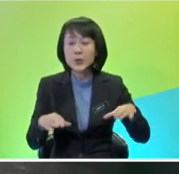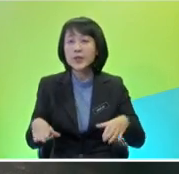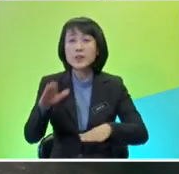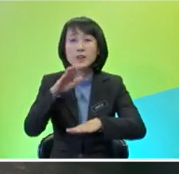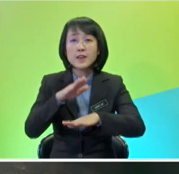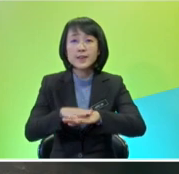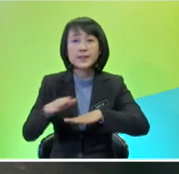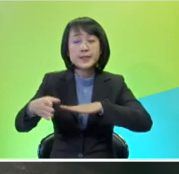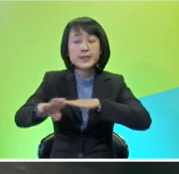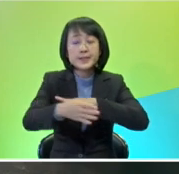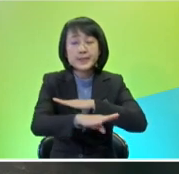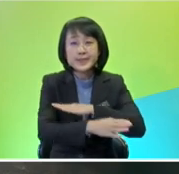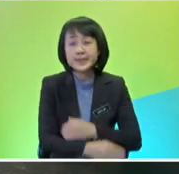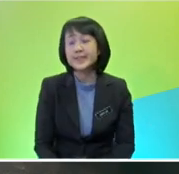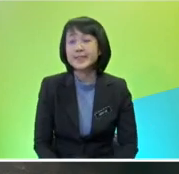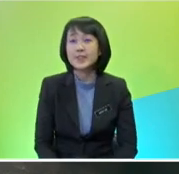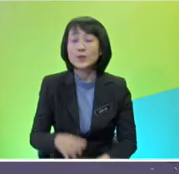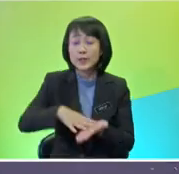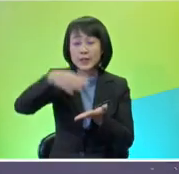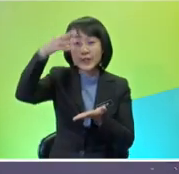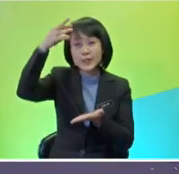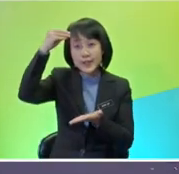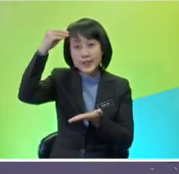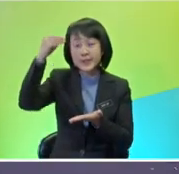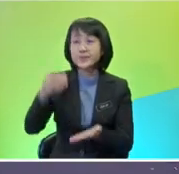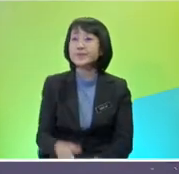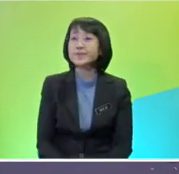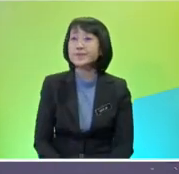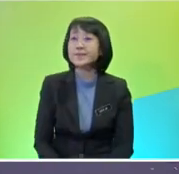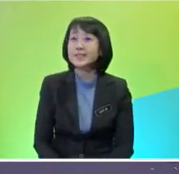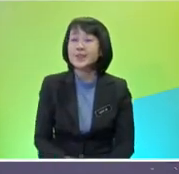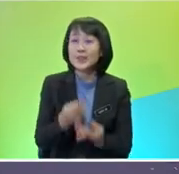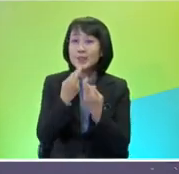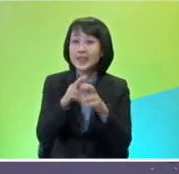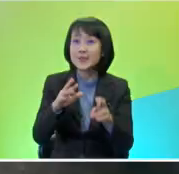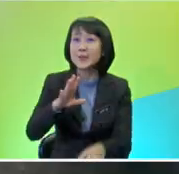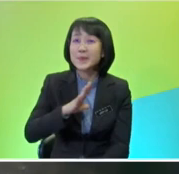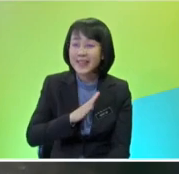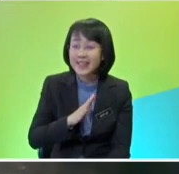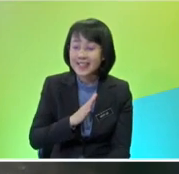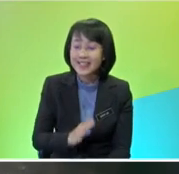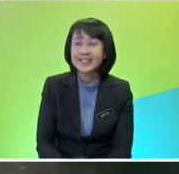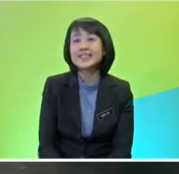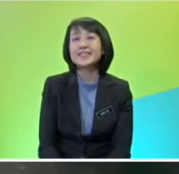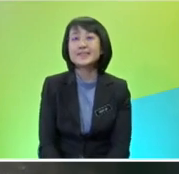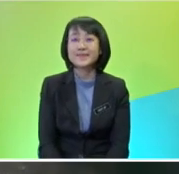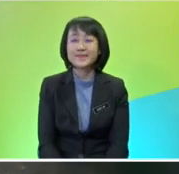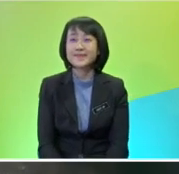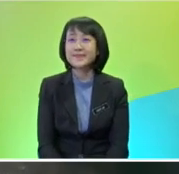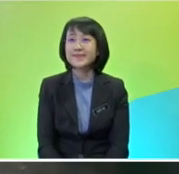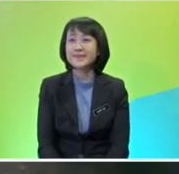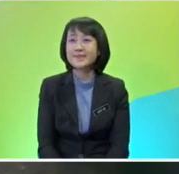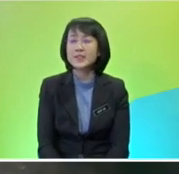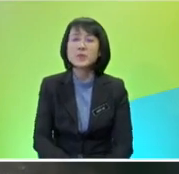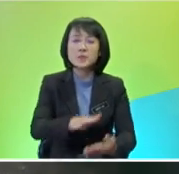ask and also respond politely. Okay. To an offer, to a request from our friends. Okay, so what does the song have to do with